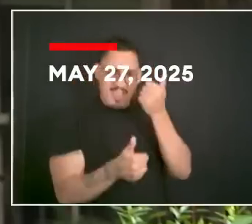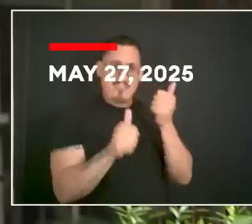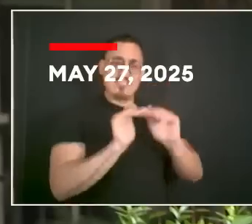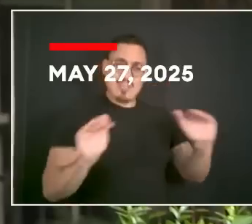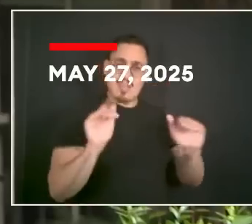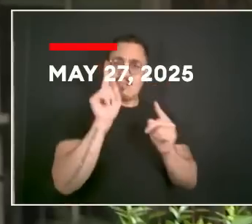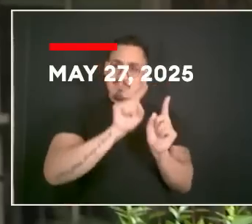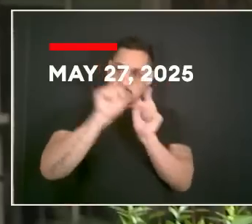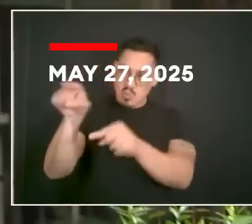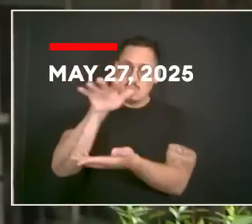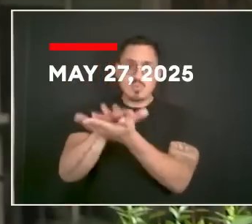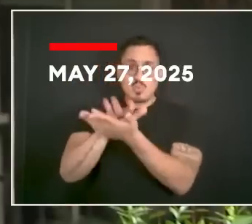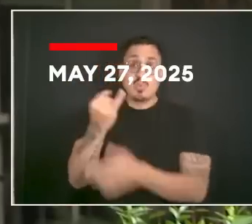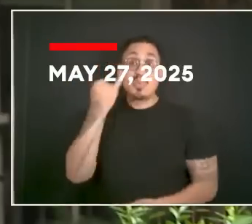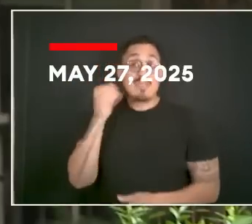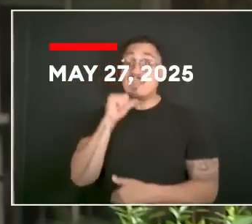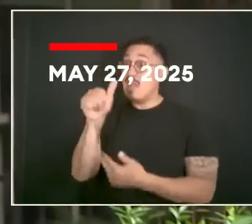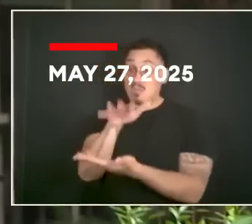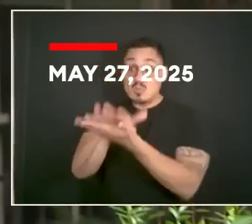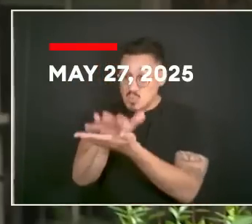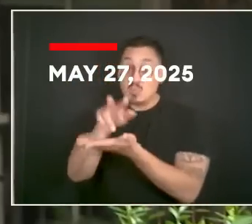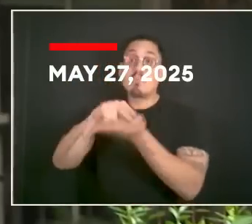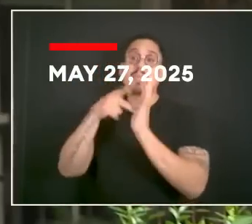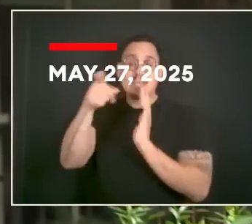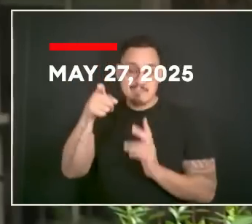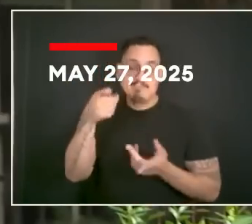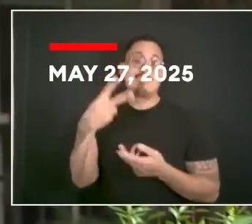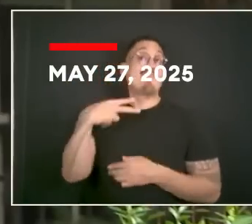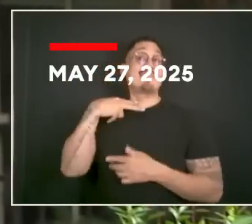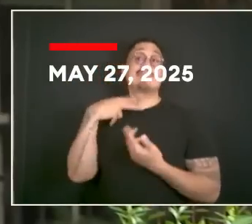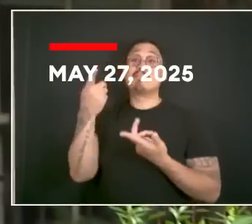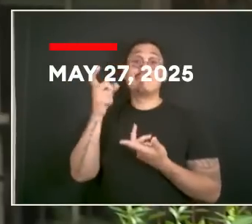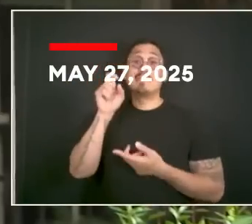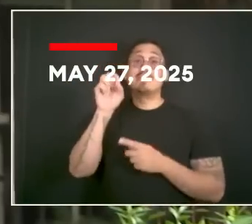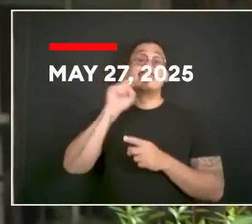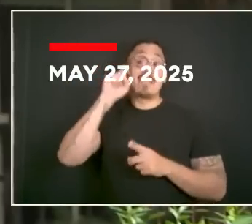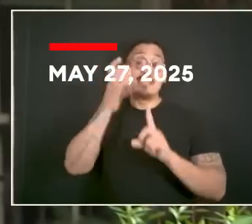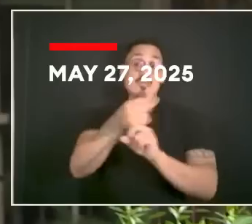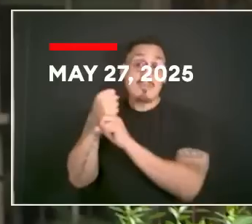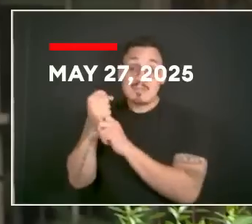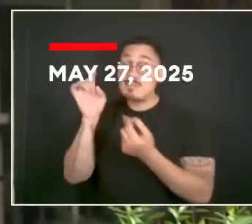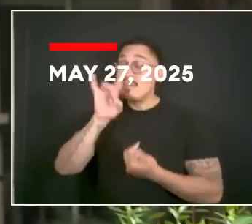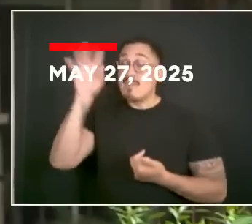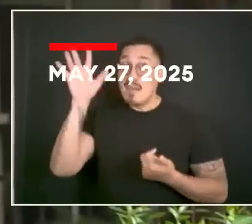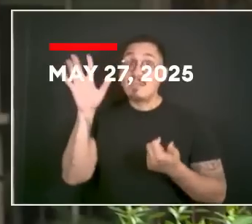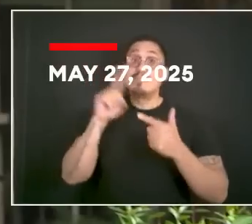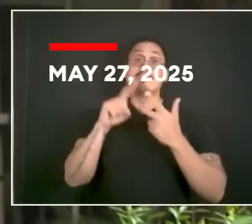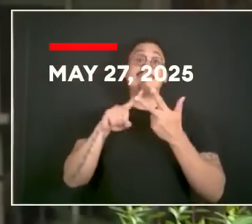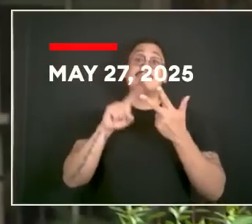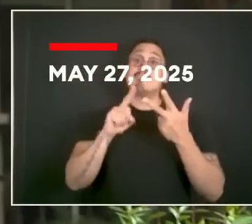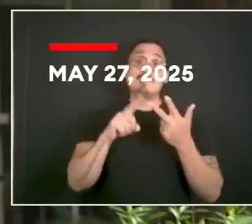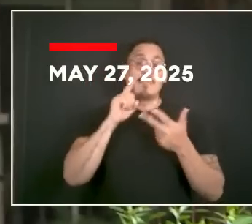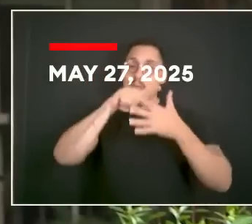If they're not in school, they could be the victim of sex trafficking, harassment, of violence. Children should be in school. I